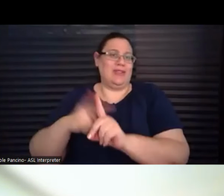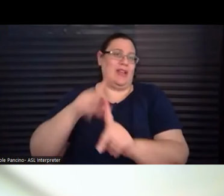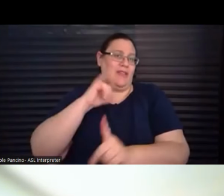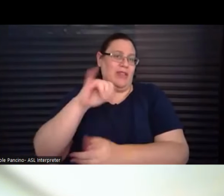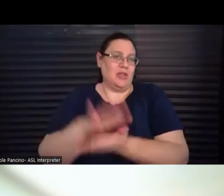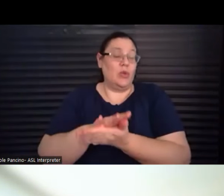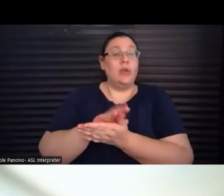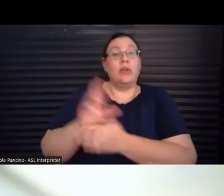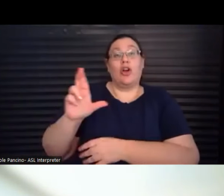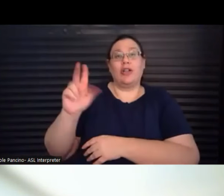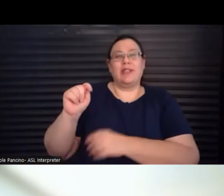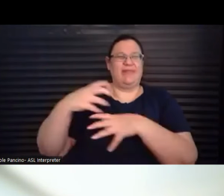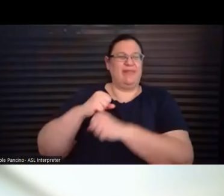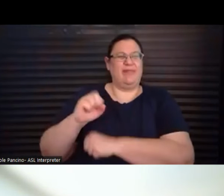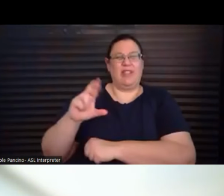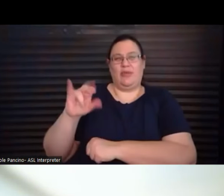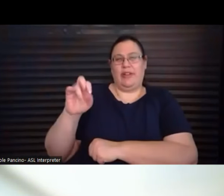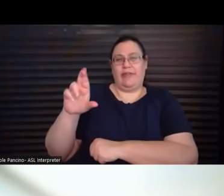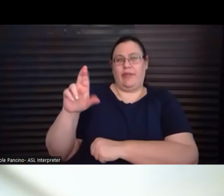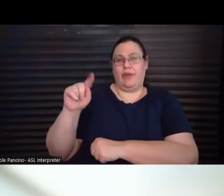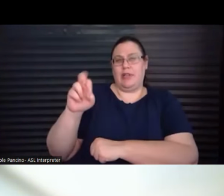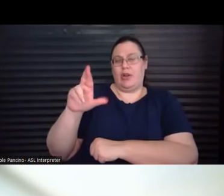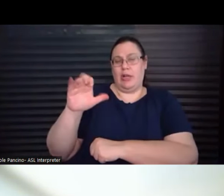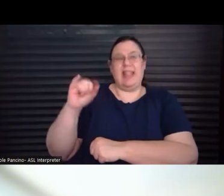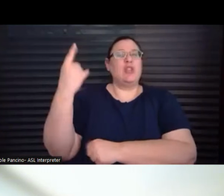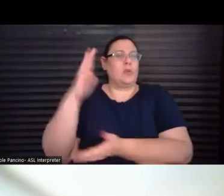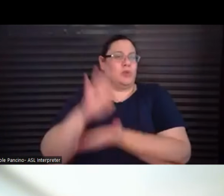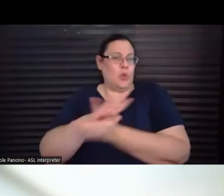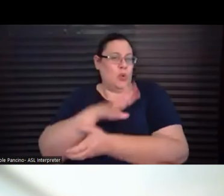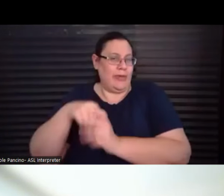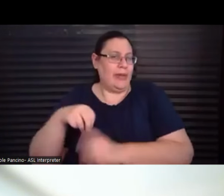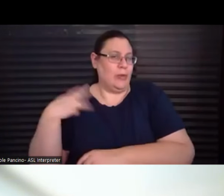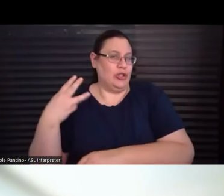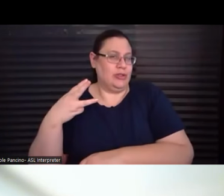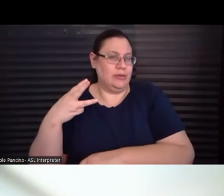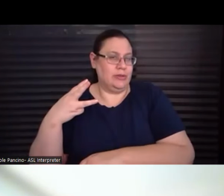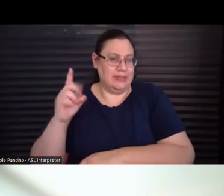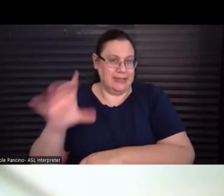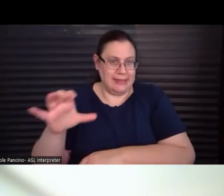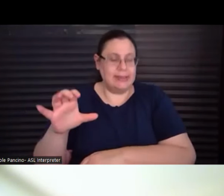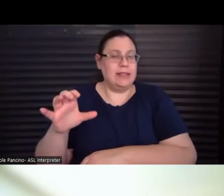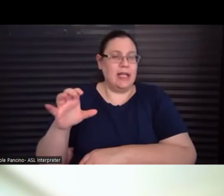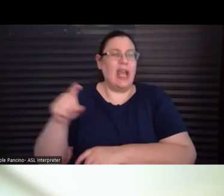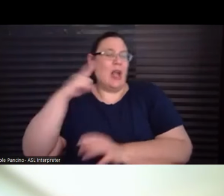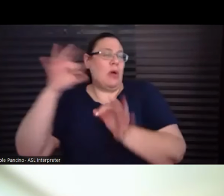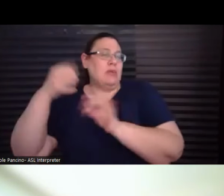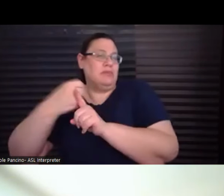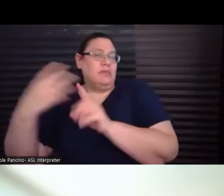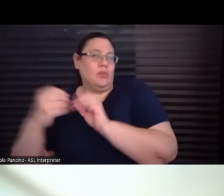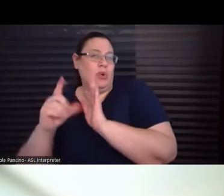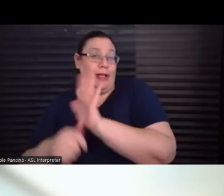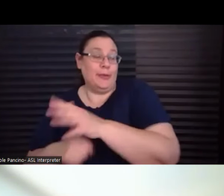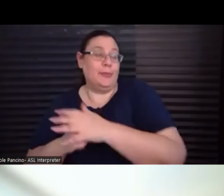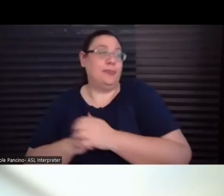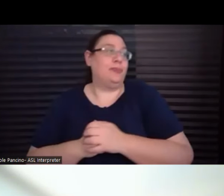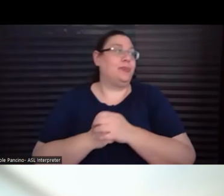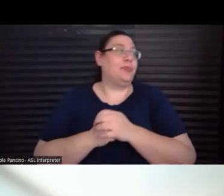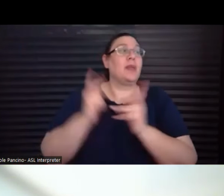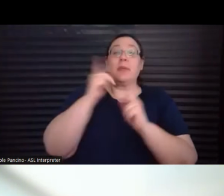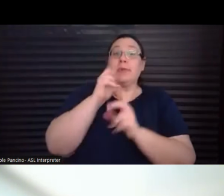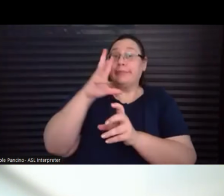Terrace is one of our schools within the District of Columbia, and you'll hear from them later on today. Participants